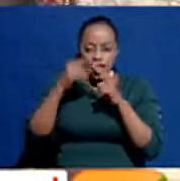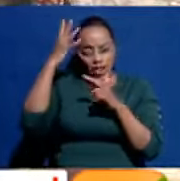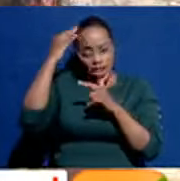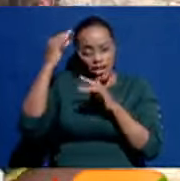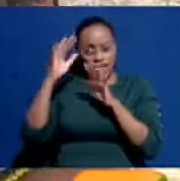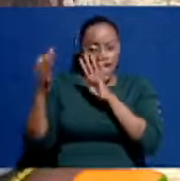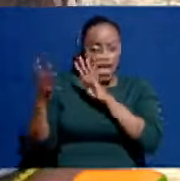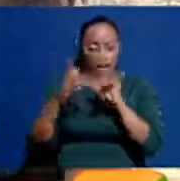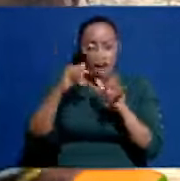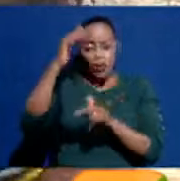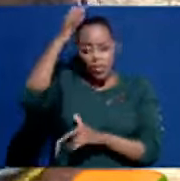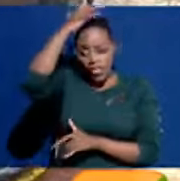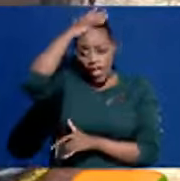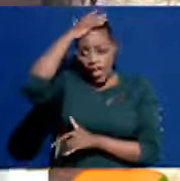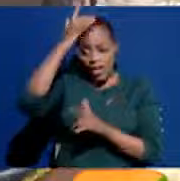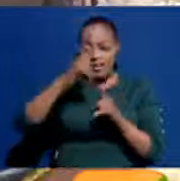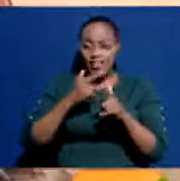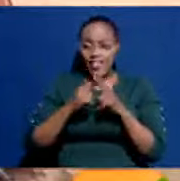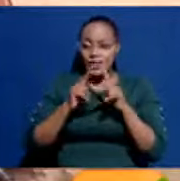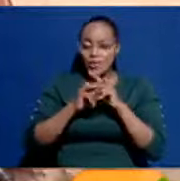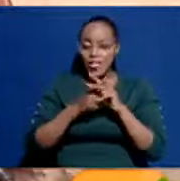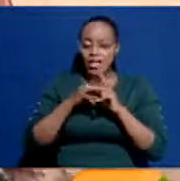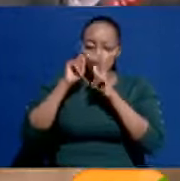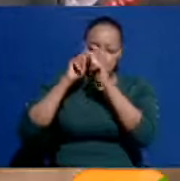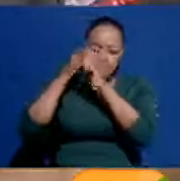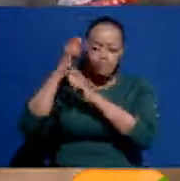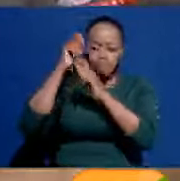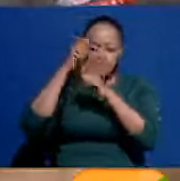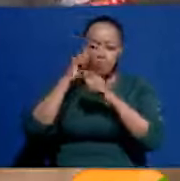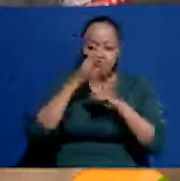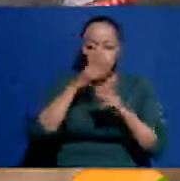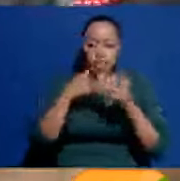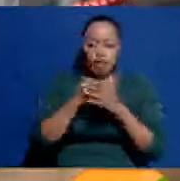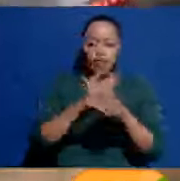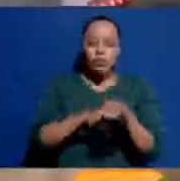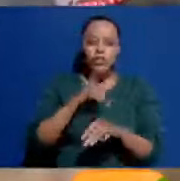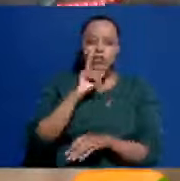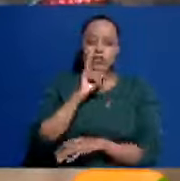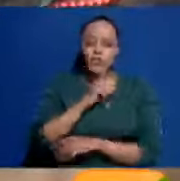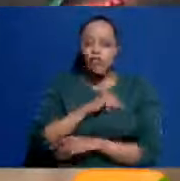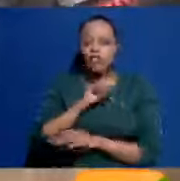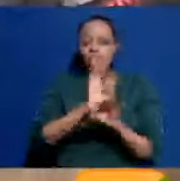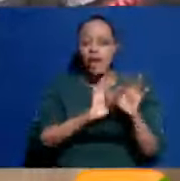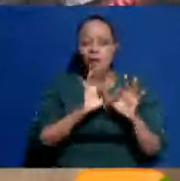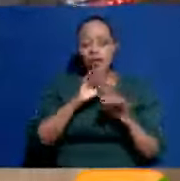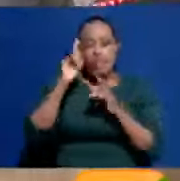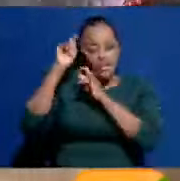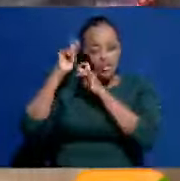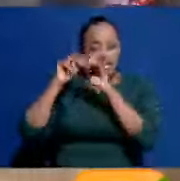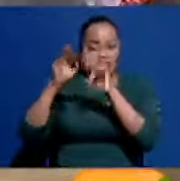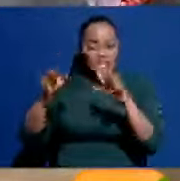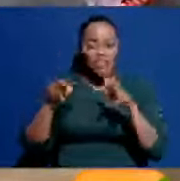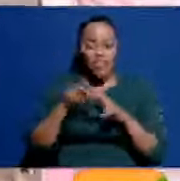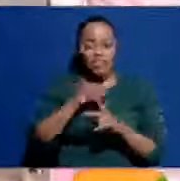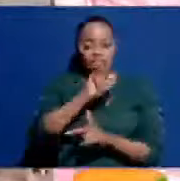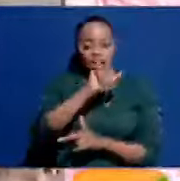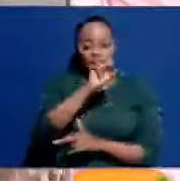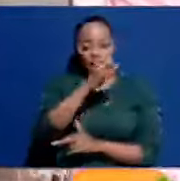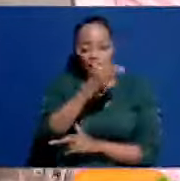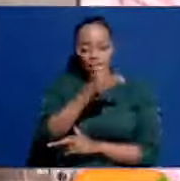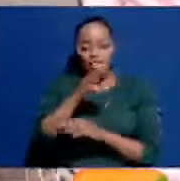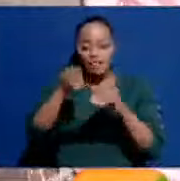kwa kakichwa unaanza kuchona hivyo mpaka umalize. Unlike modern salons, here ash, sand